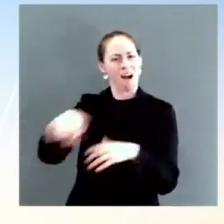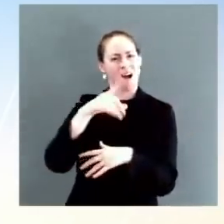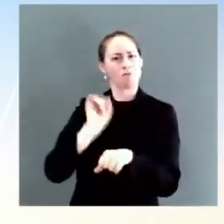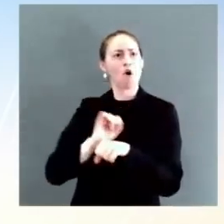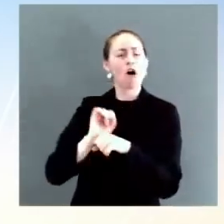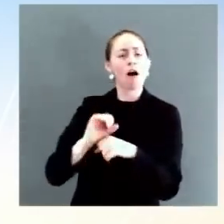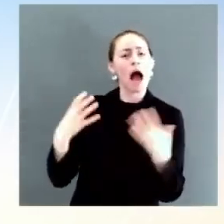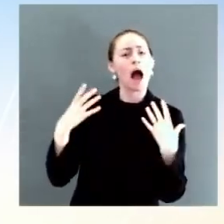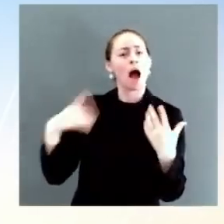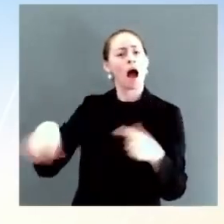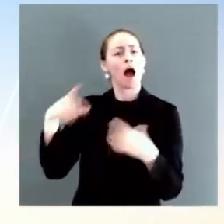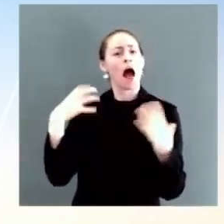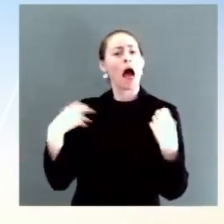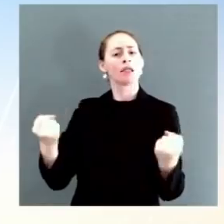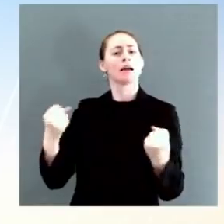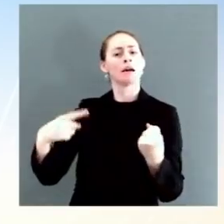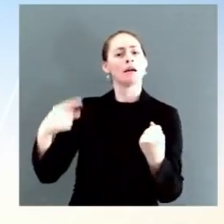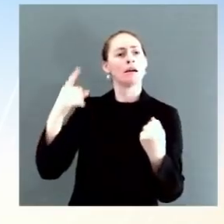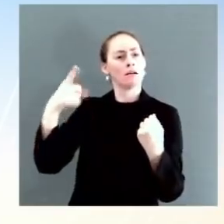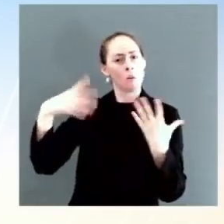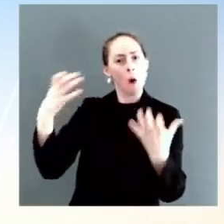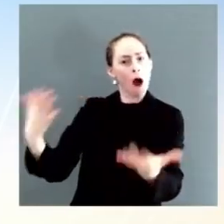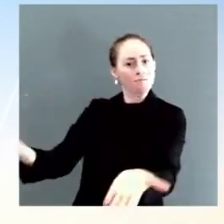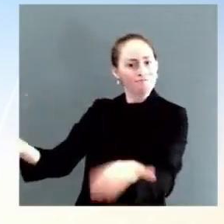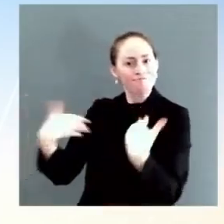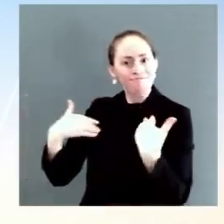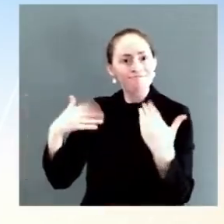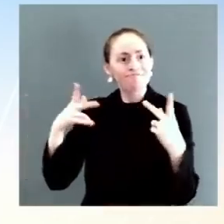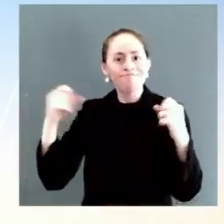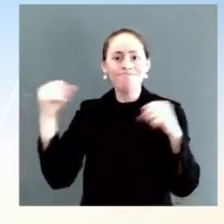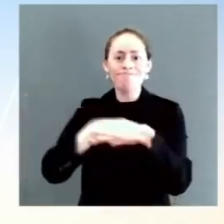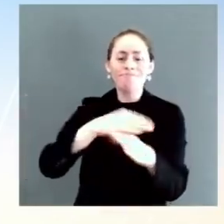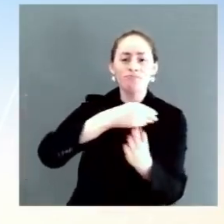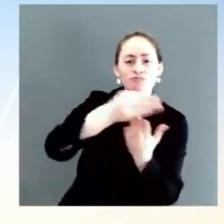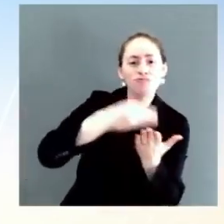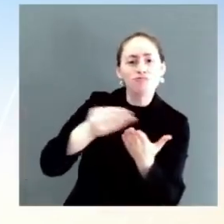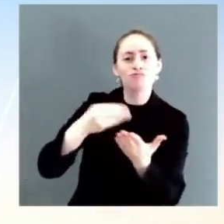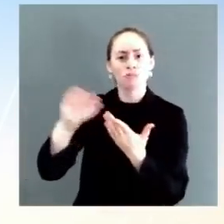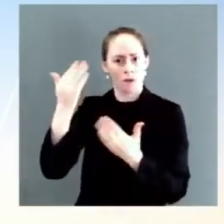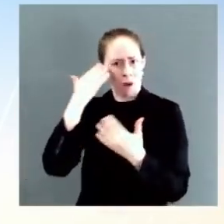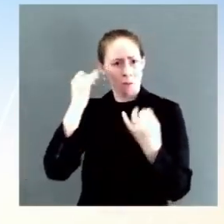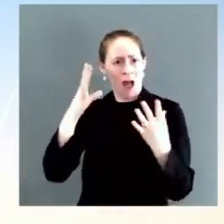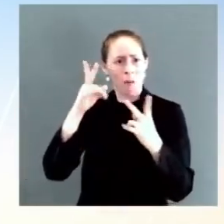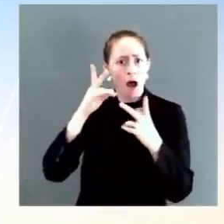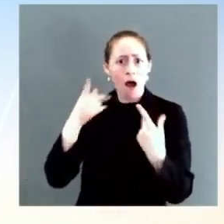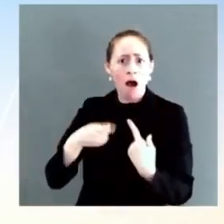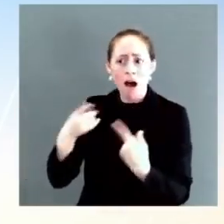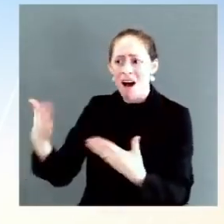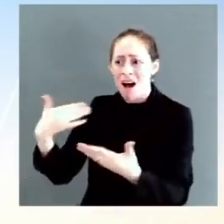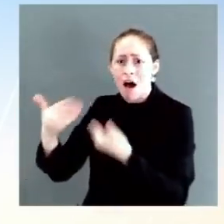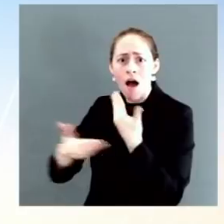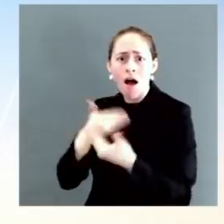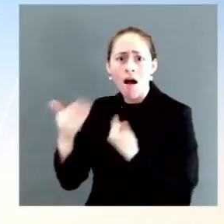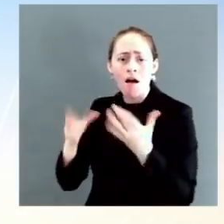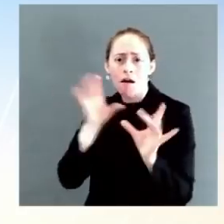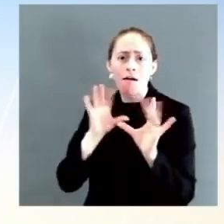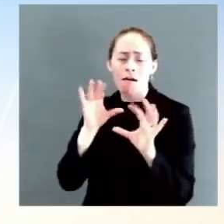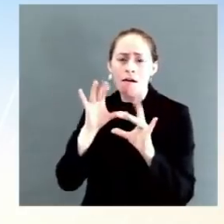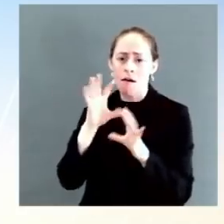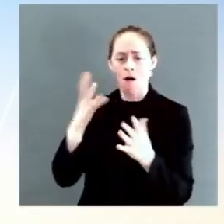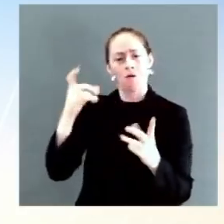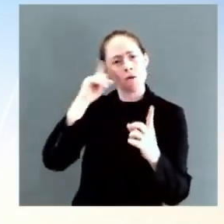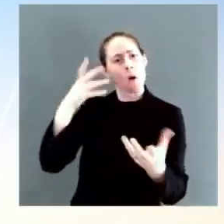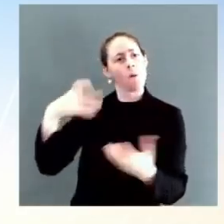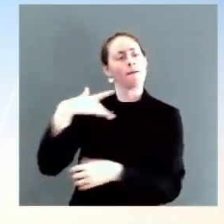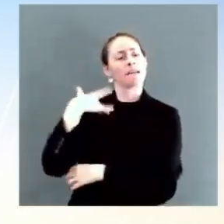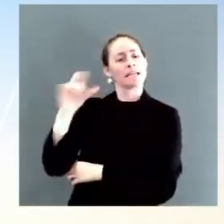with, and that they're moving forward in putting in place additional requirements or additional steps to protect their workforce. That's absolutely